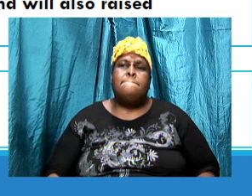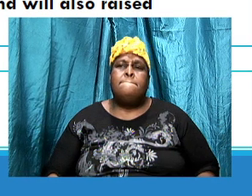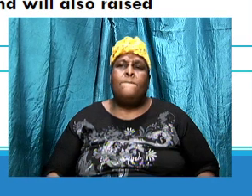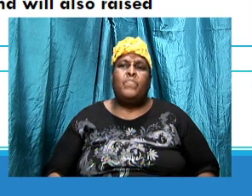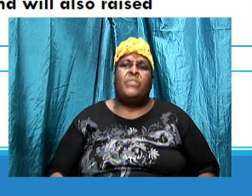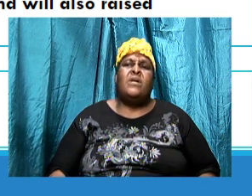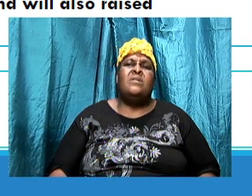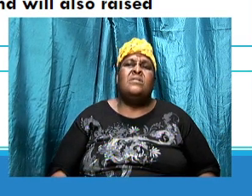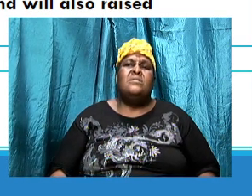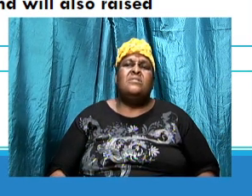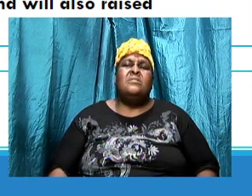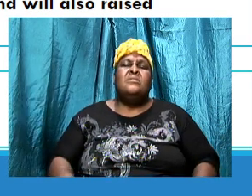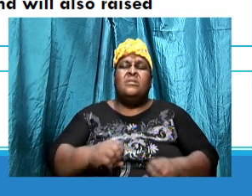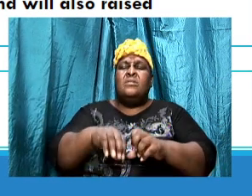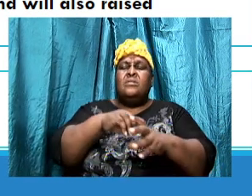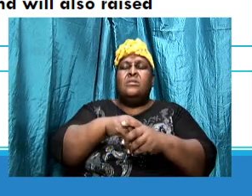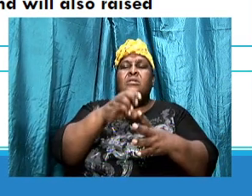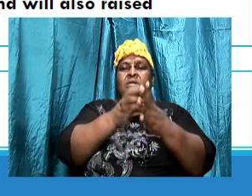So